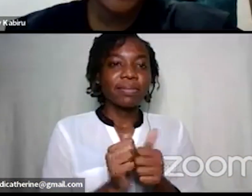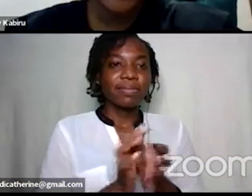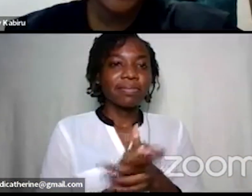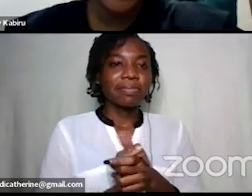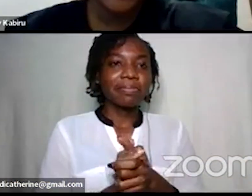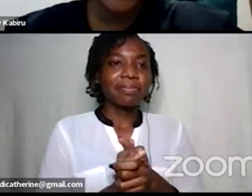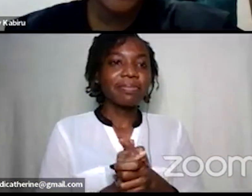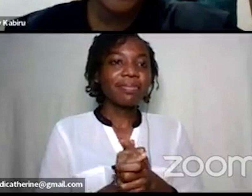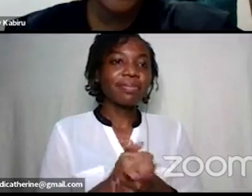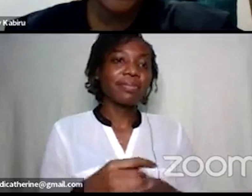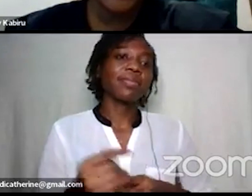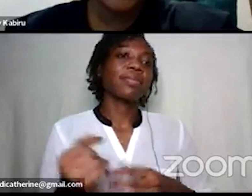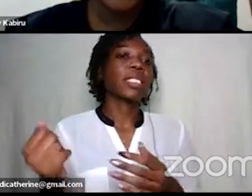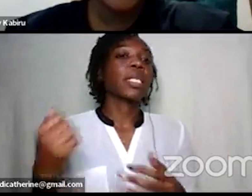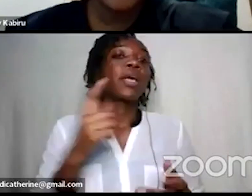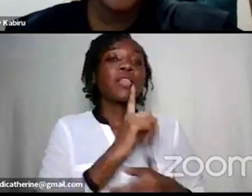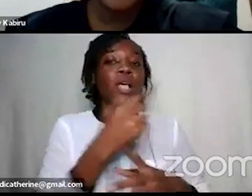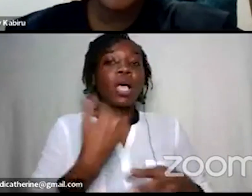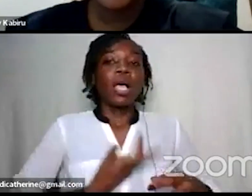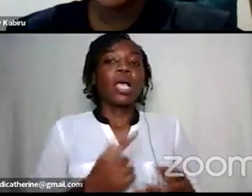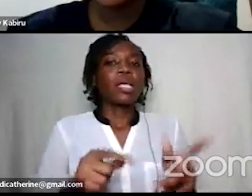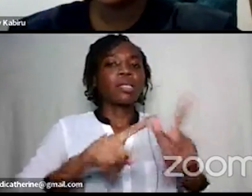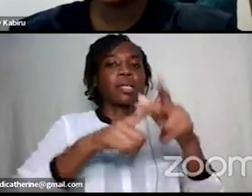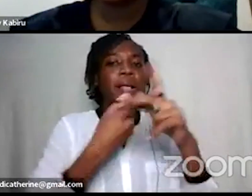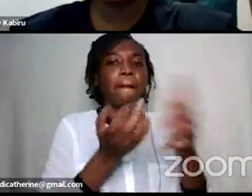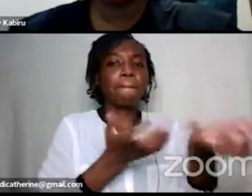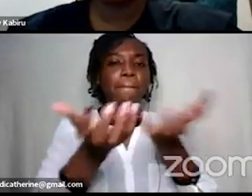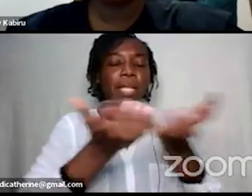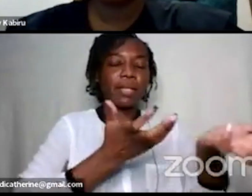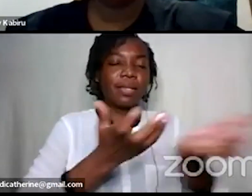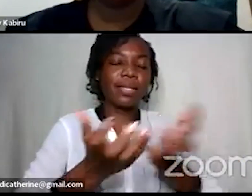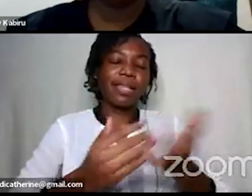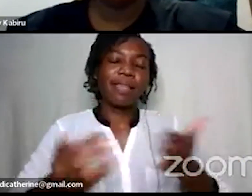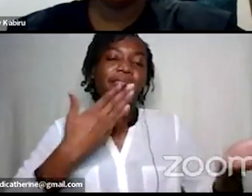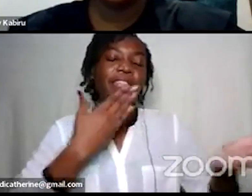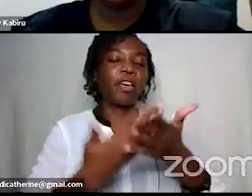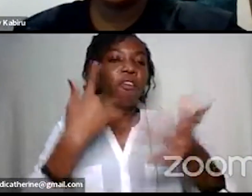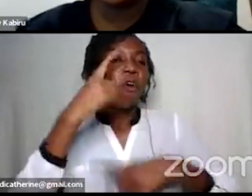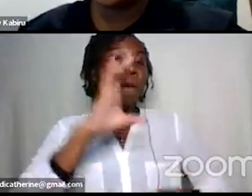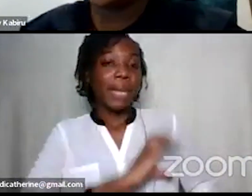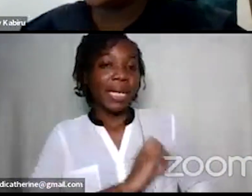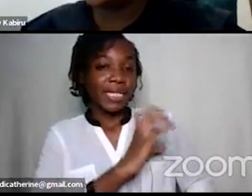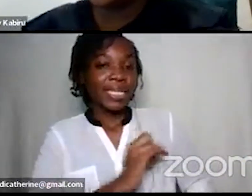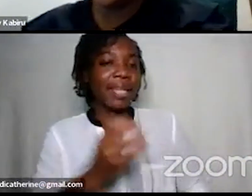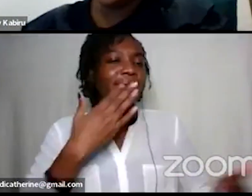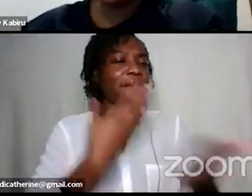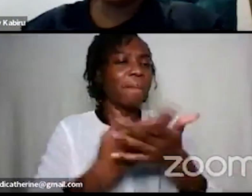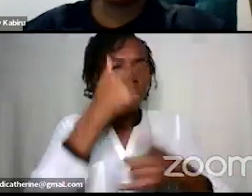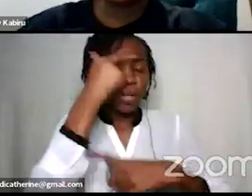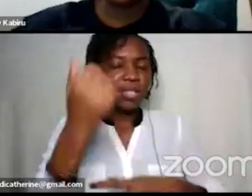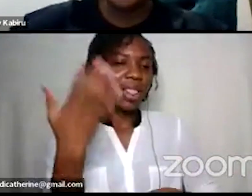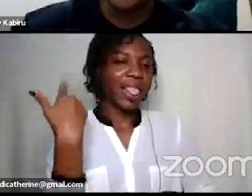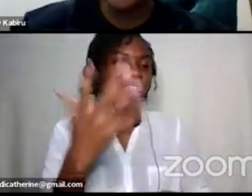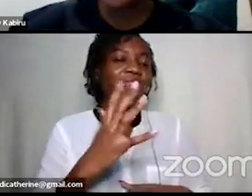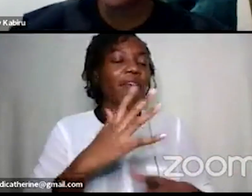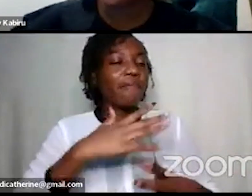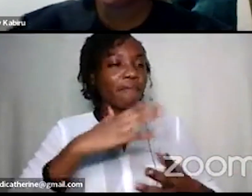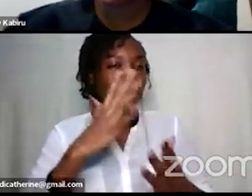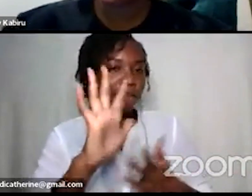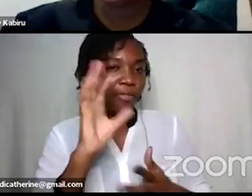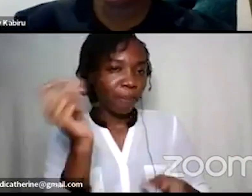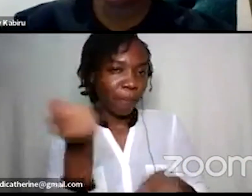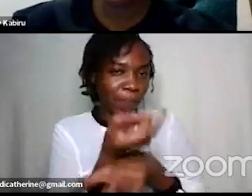All right, so we can jump onto the business of the day. Thank you very much, guys, for joining. Thank you for your patience. We apologize that the last 5 minutes we seemed a bit